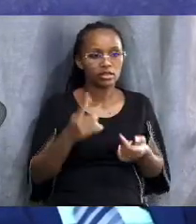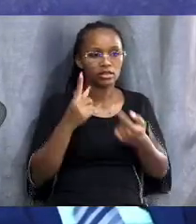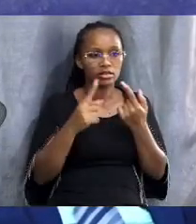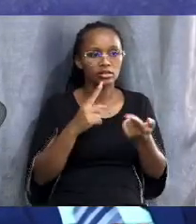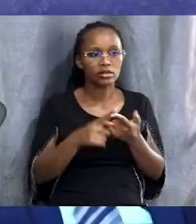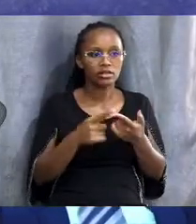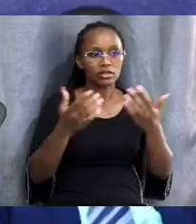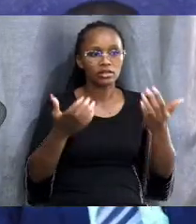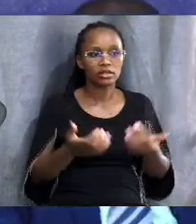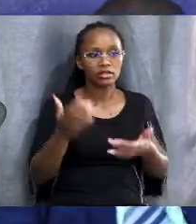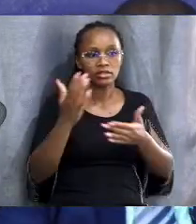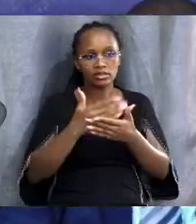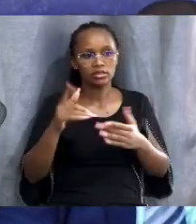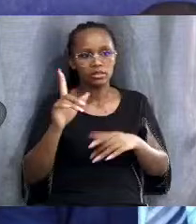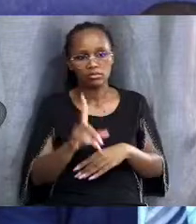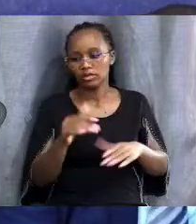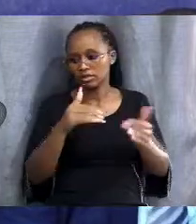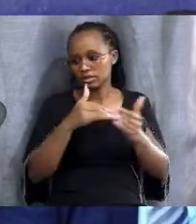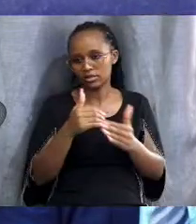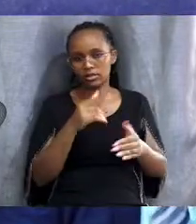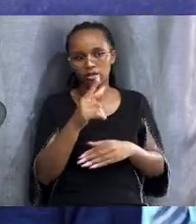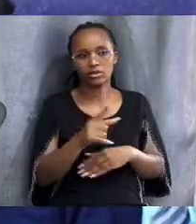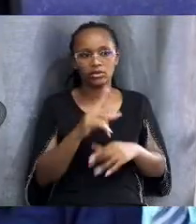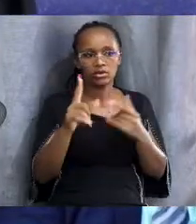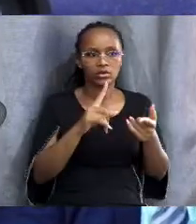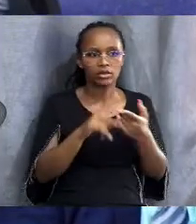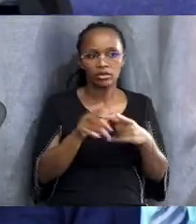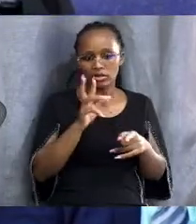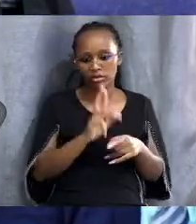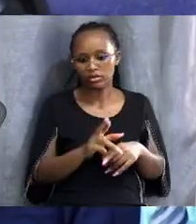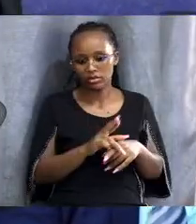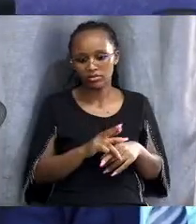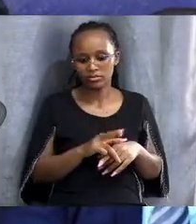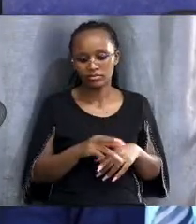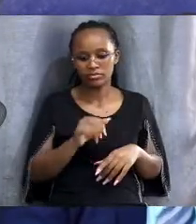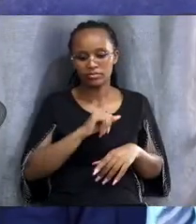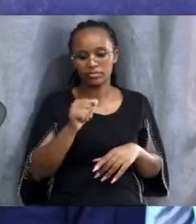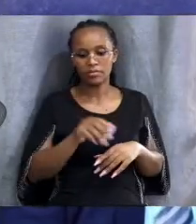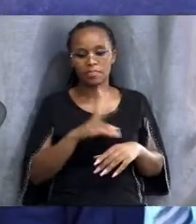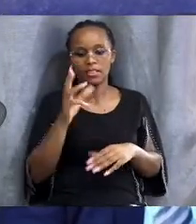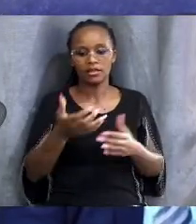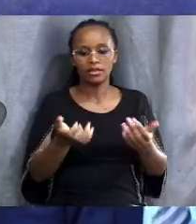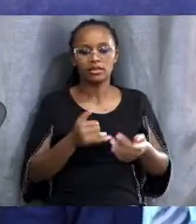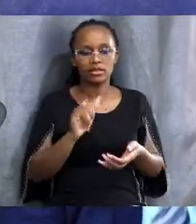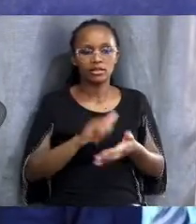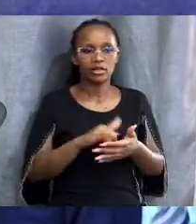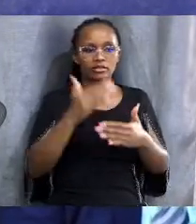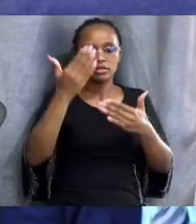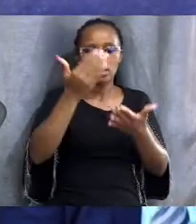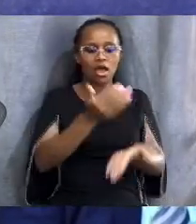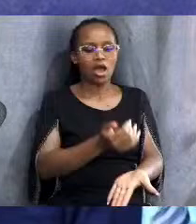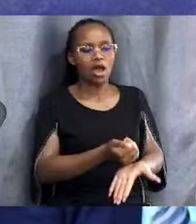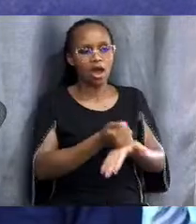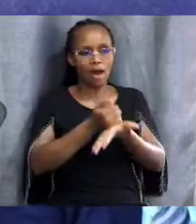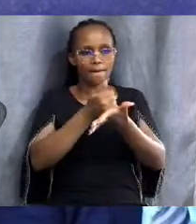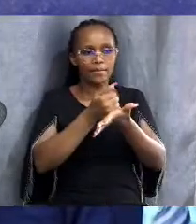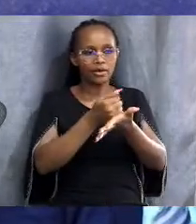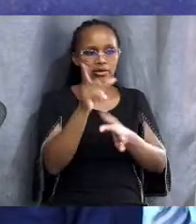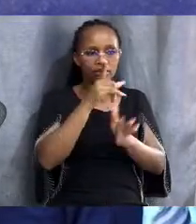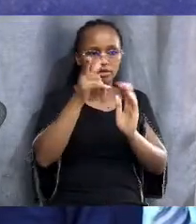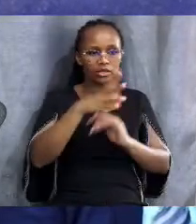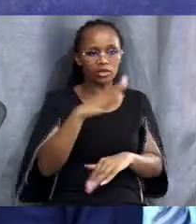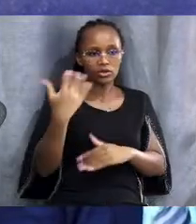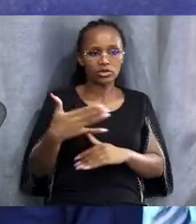you need somebody close to you. When you are sorrowful, you need that present help.